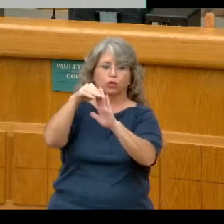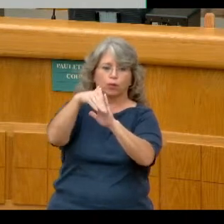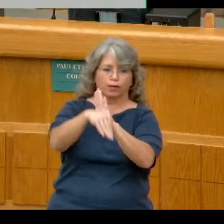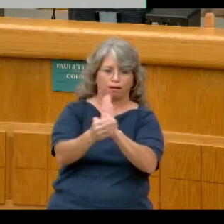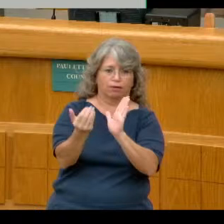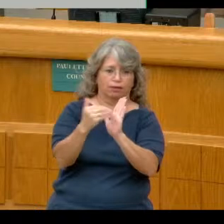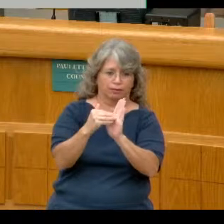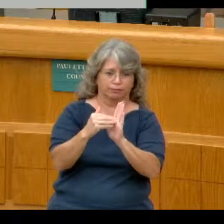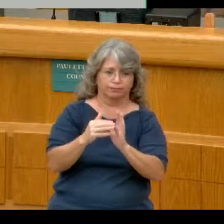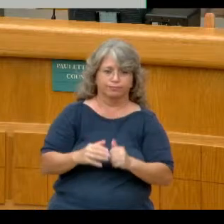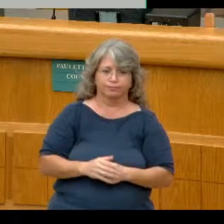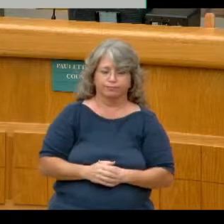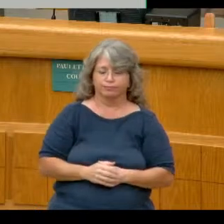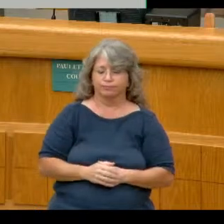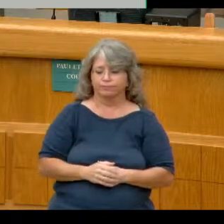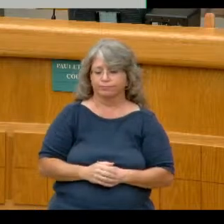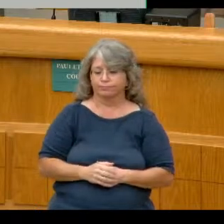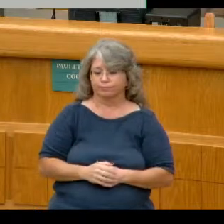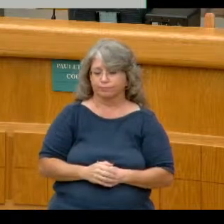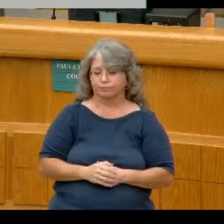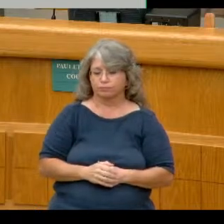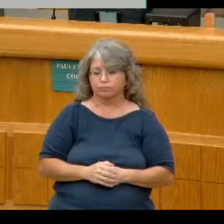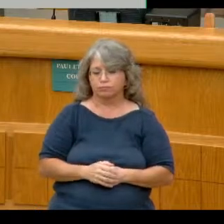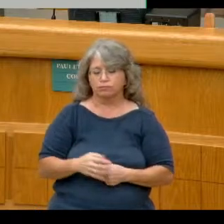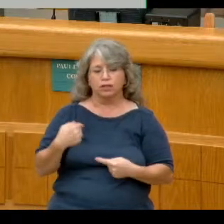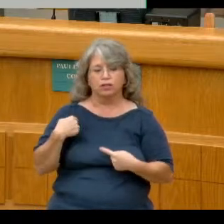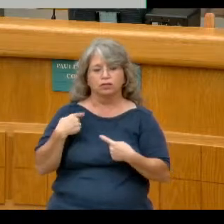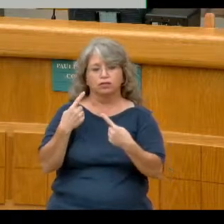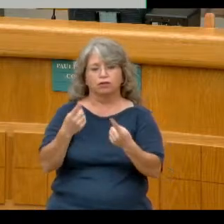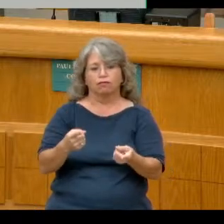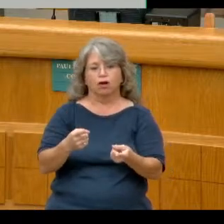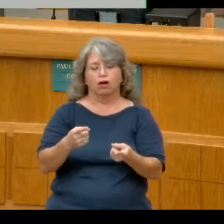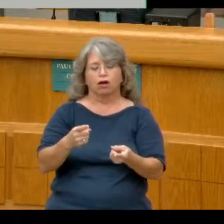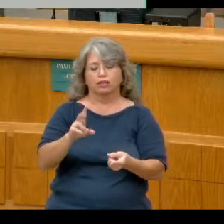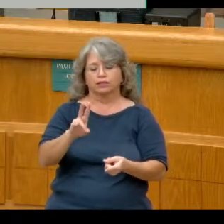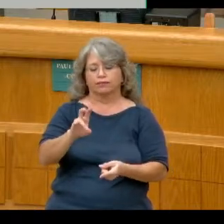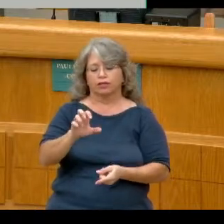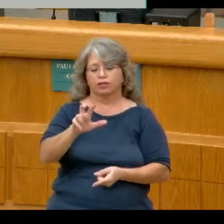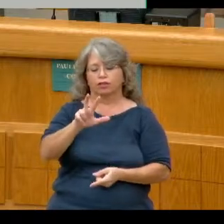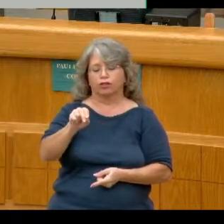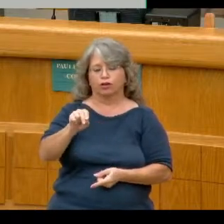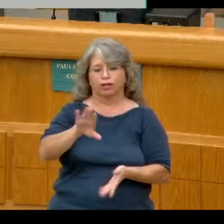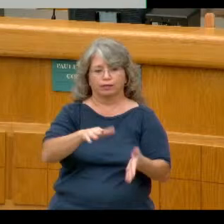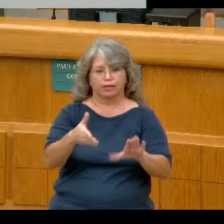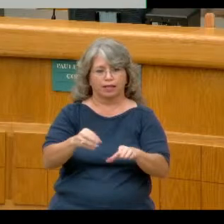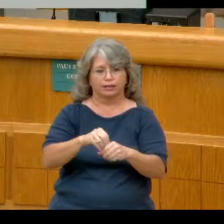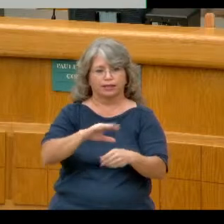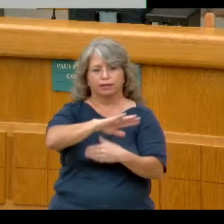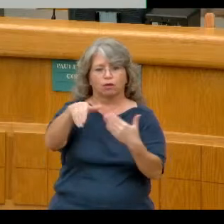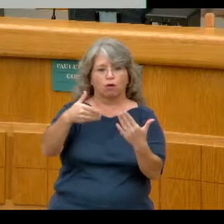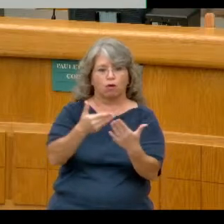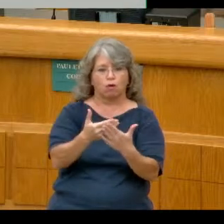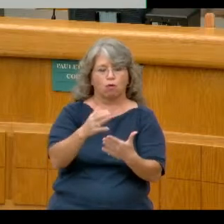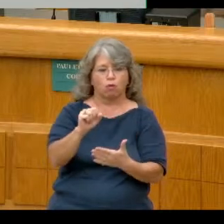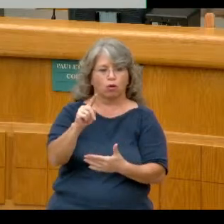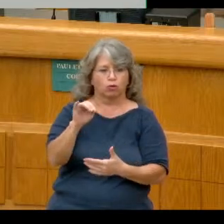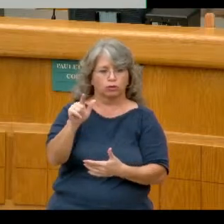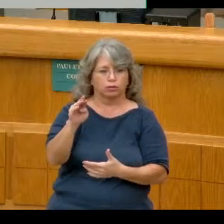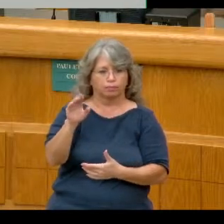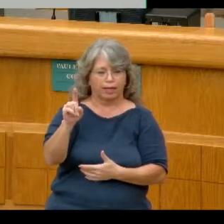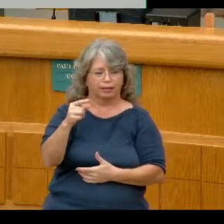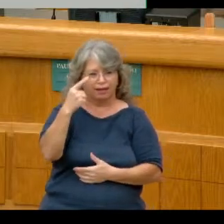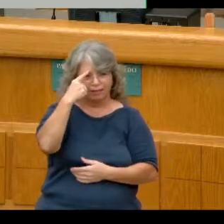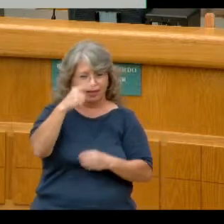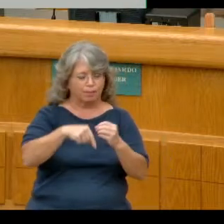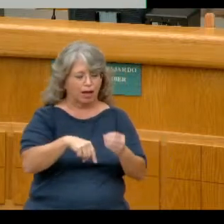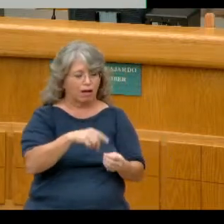And so far in the coastal bend, we've had 730 fatalities. If you think about it, that's for every 1,000 people in the coastal